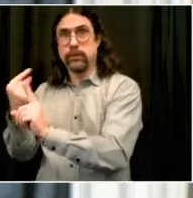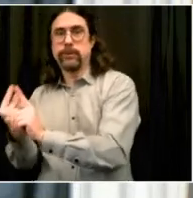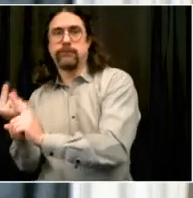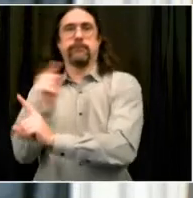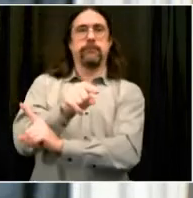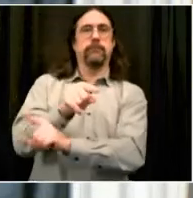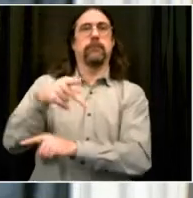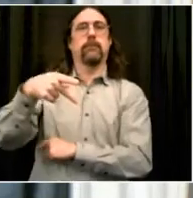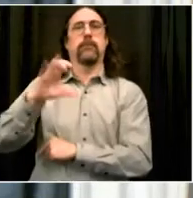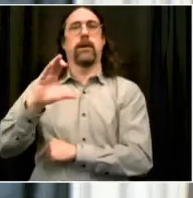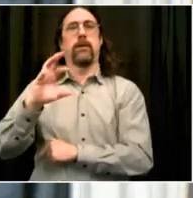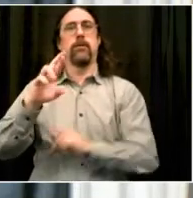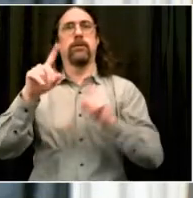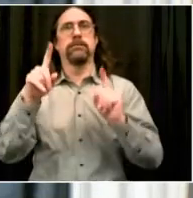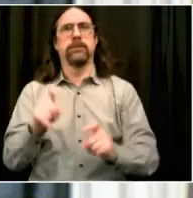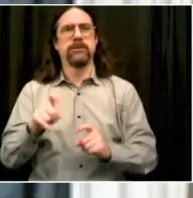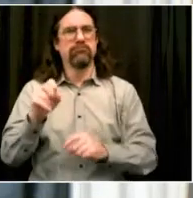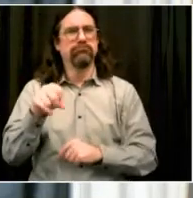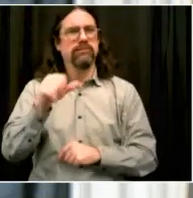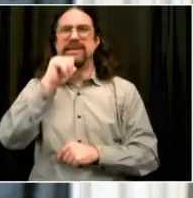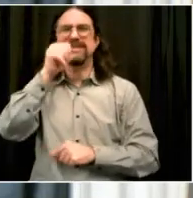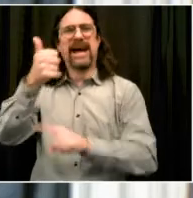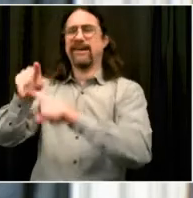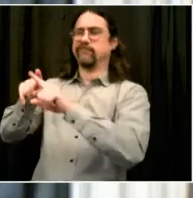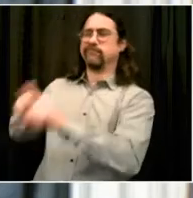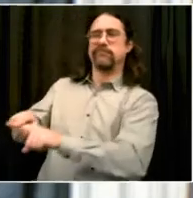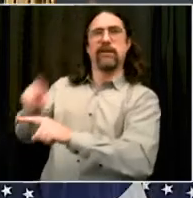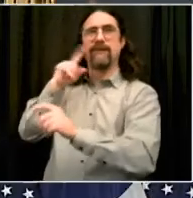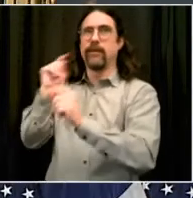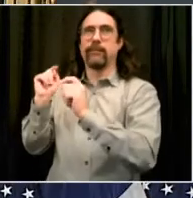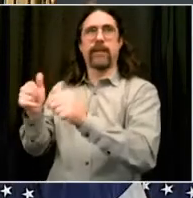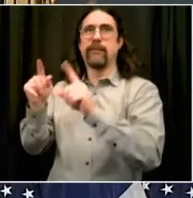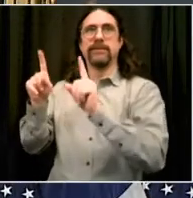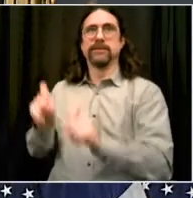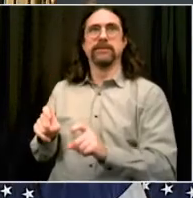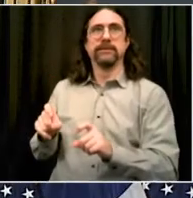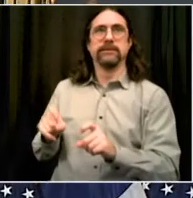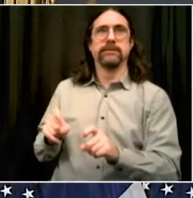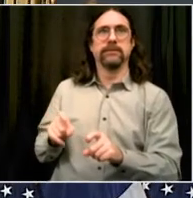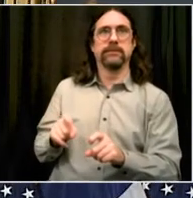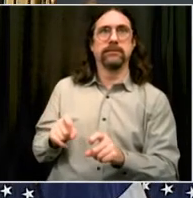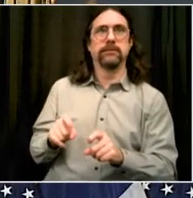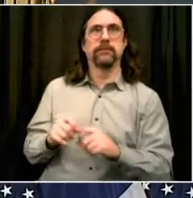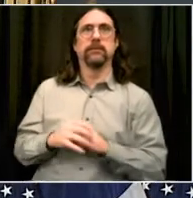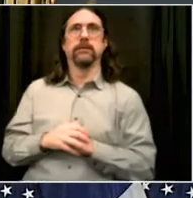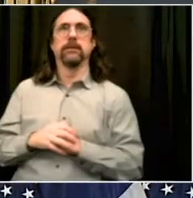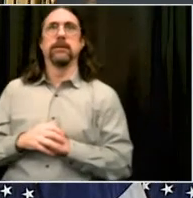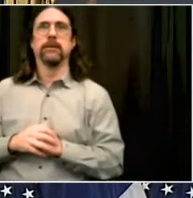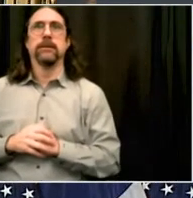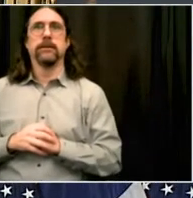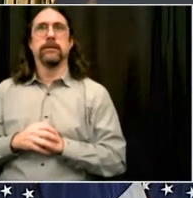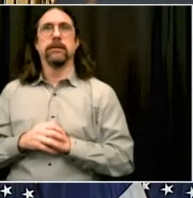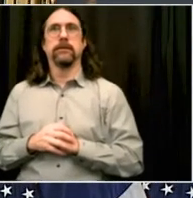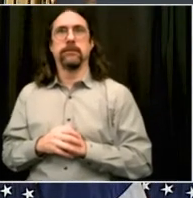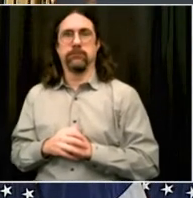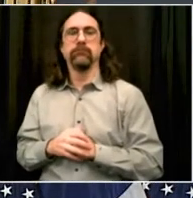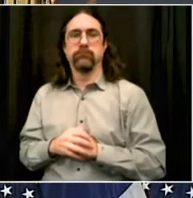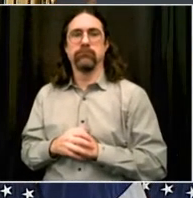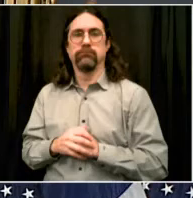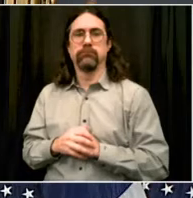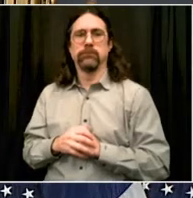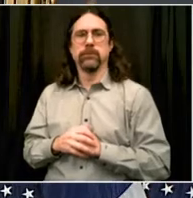the PCR. So we stand behind those tests as positive. Dr. Varma, Dr. Johnson, want to add anything?